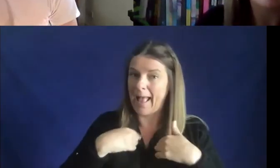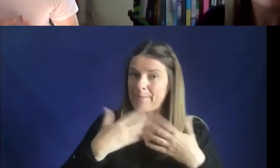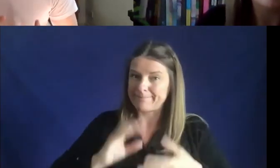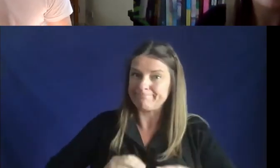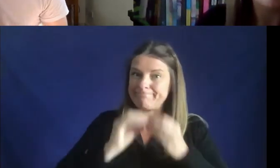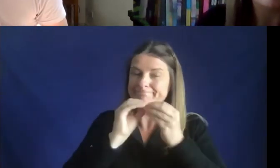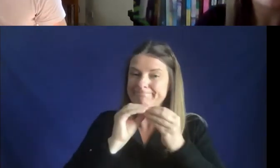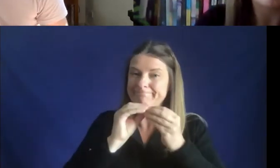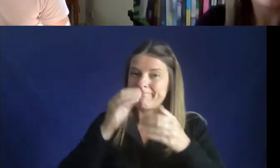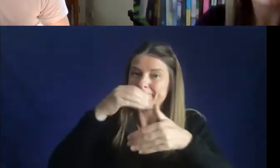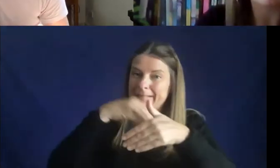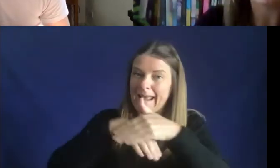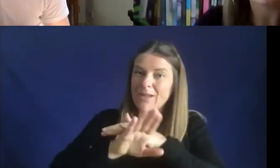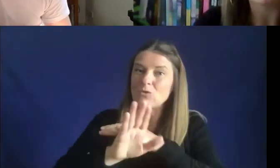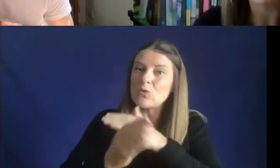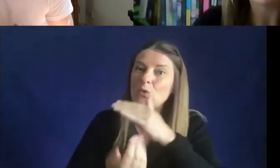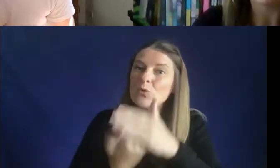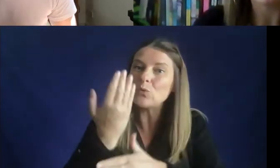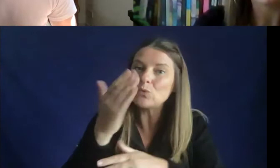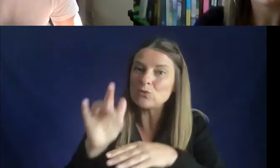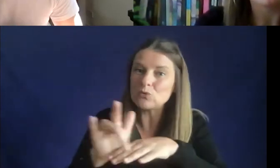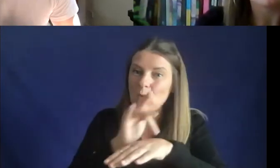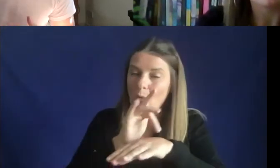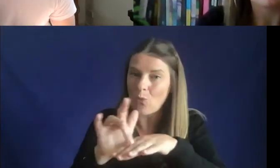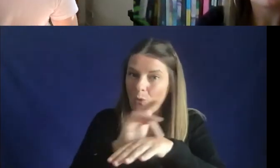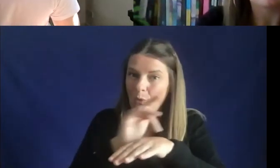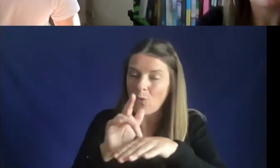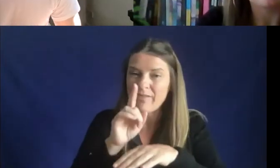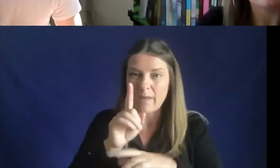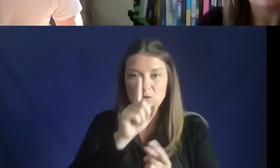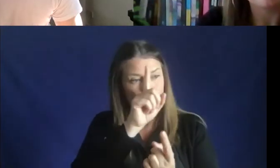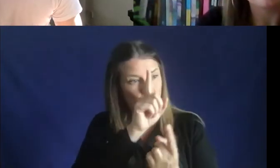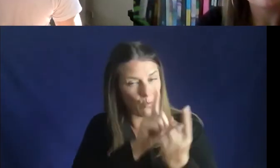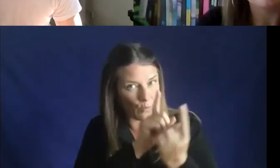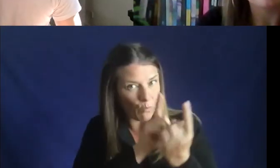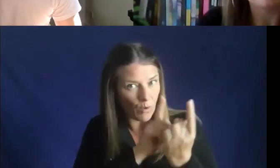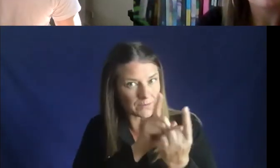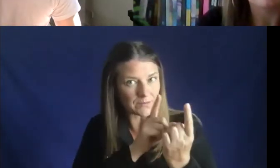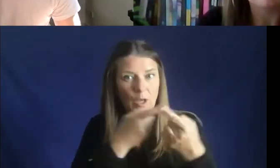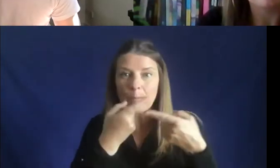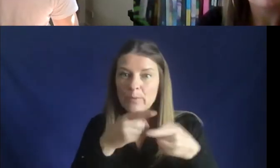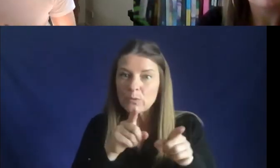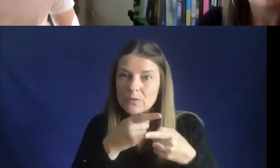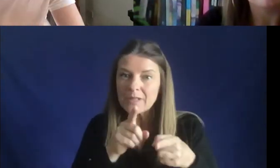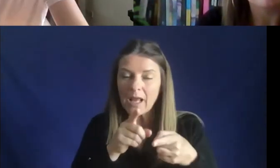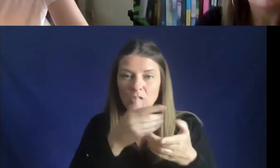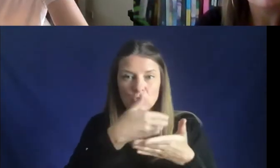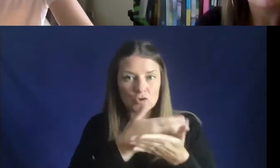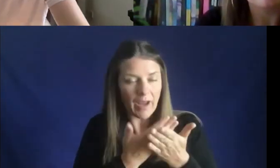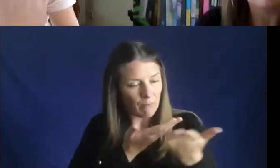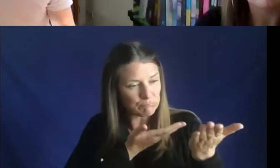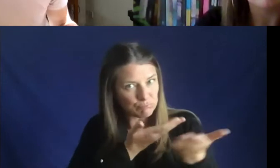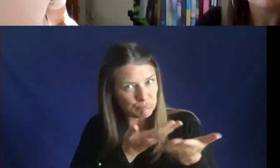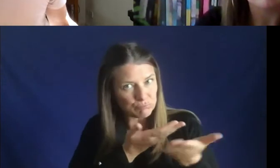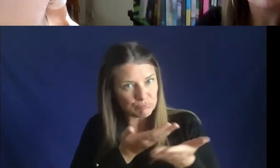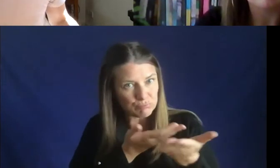it was a one-on-one music sharing conversation. And I always wanted, because I